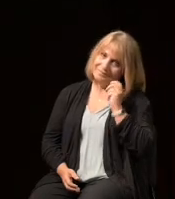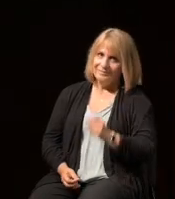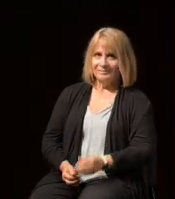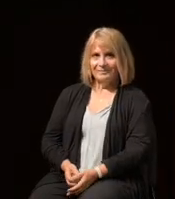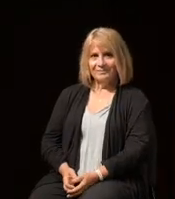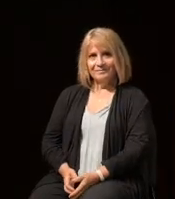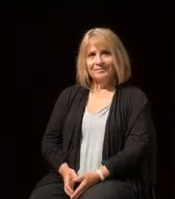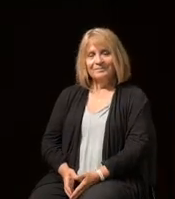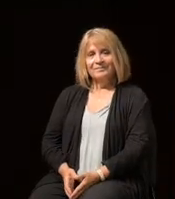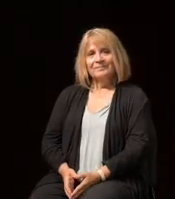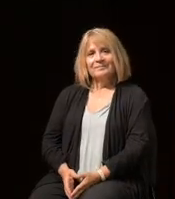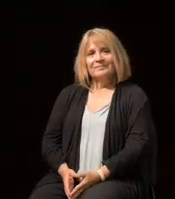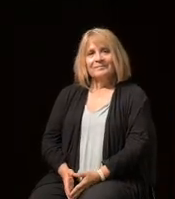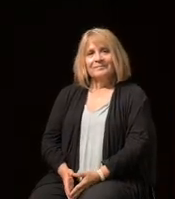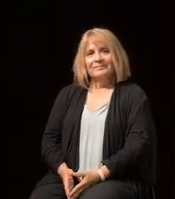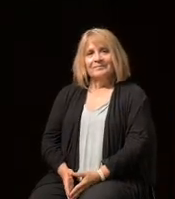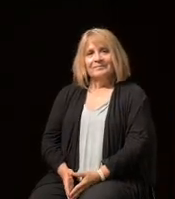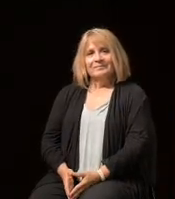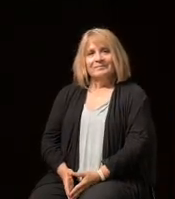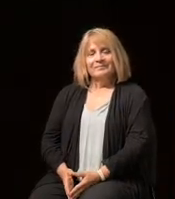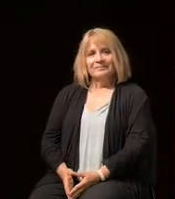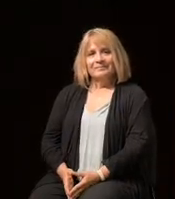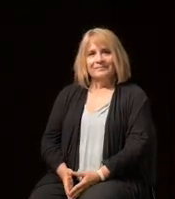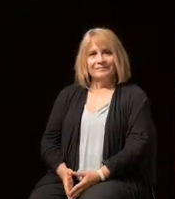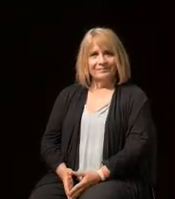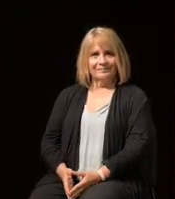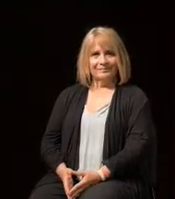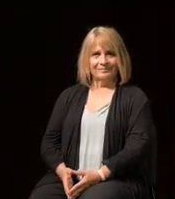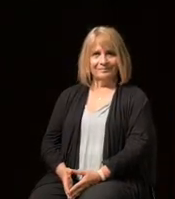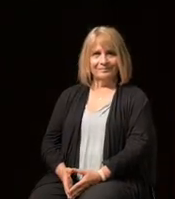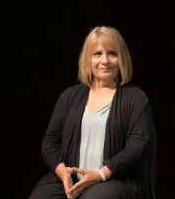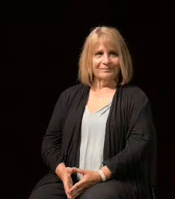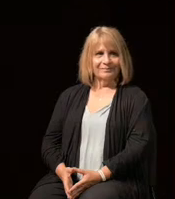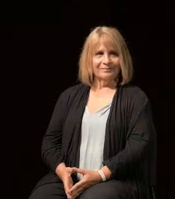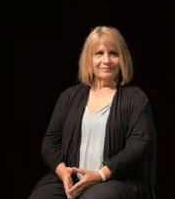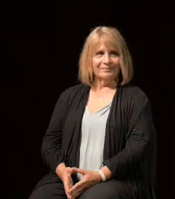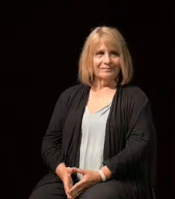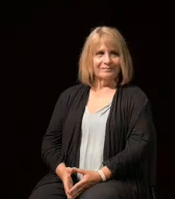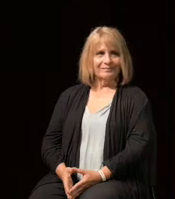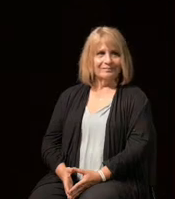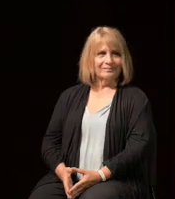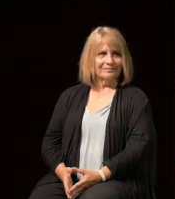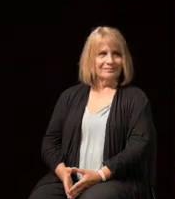Zachary McKiernan, Whitney Meyer, and Karen Osborne Pruitt.